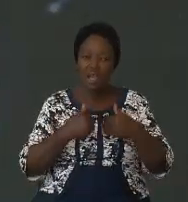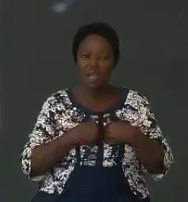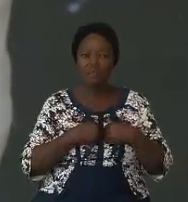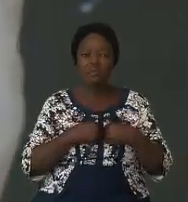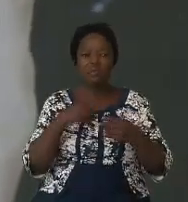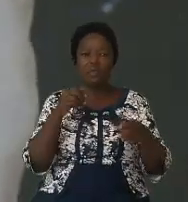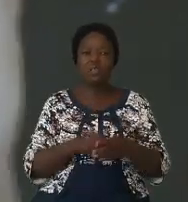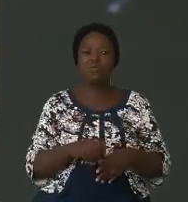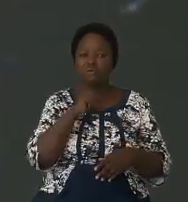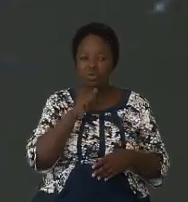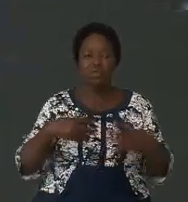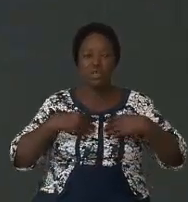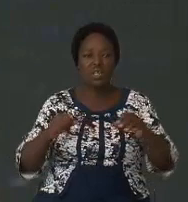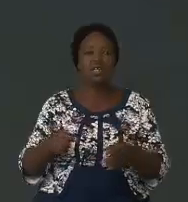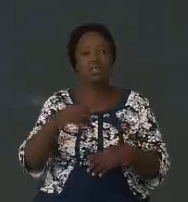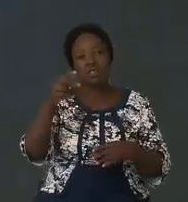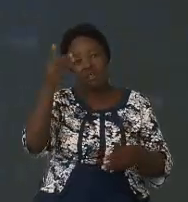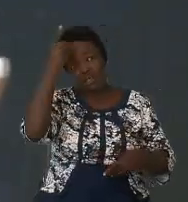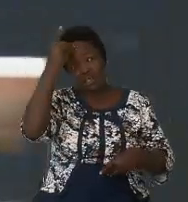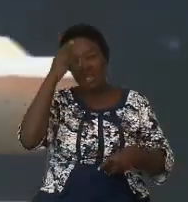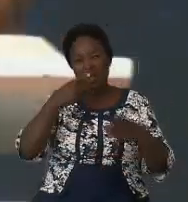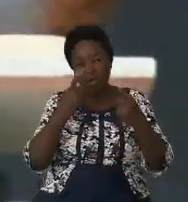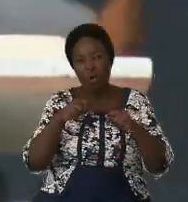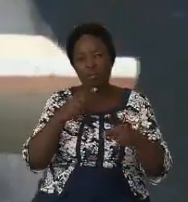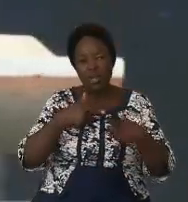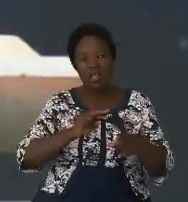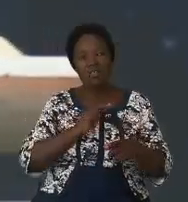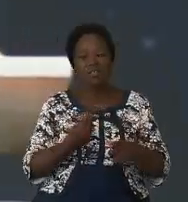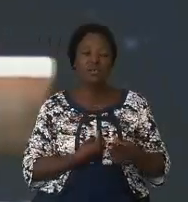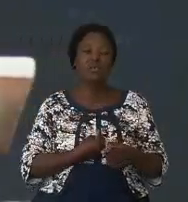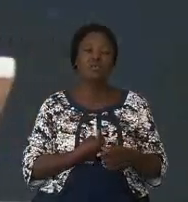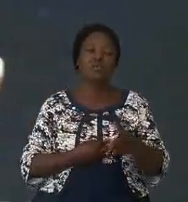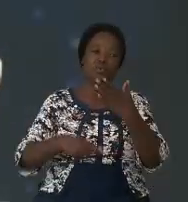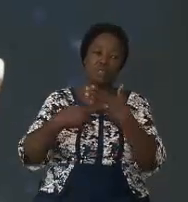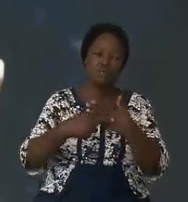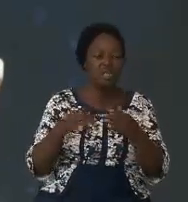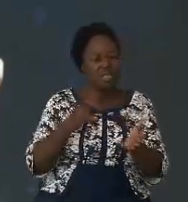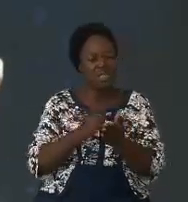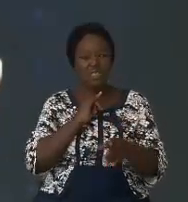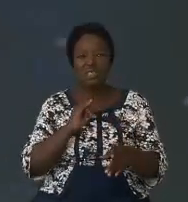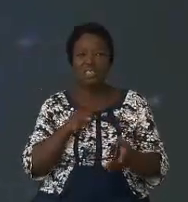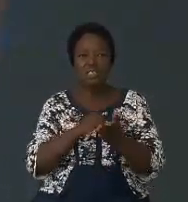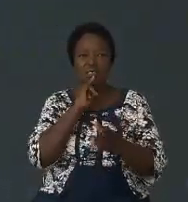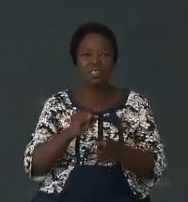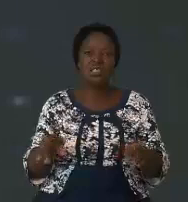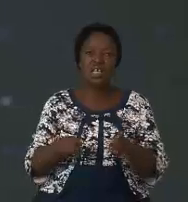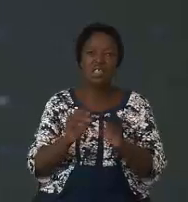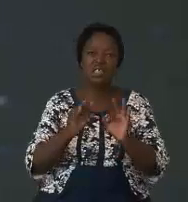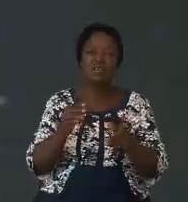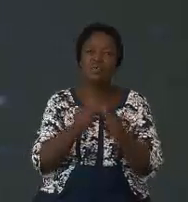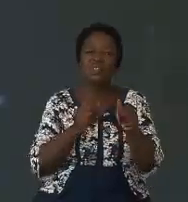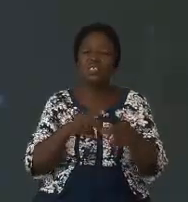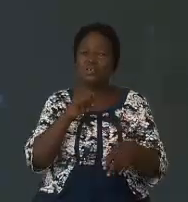Come, let us return. You have incurable disease? Come and let us return. And it looks like life